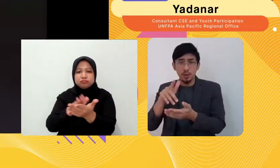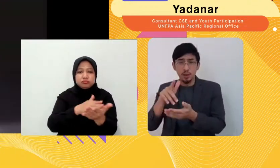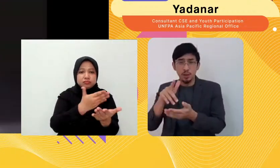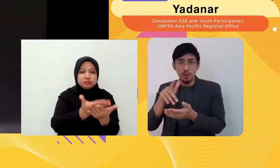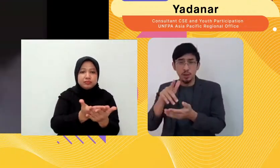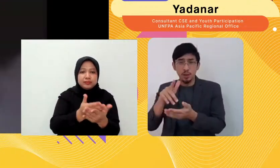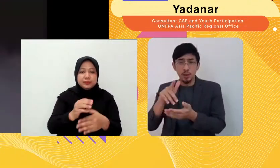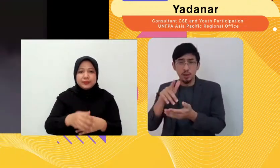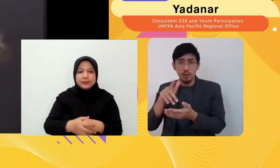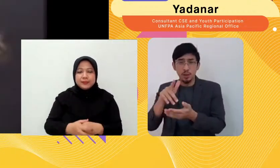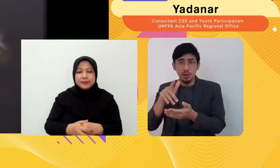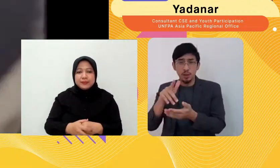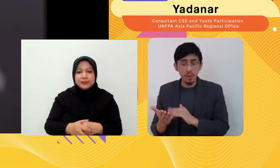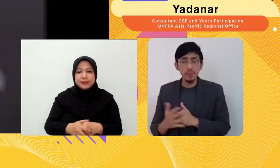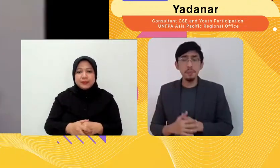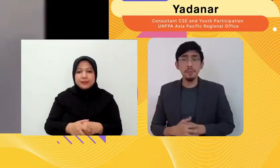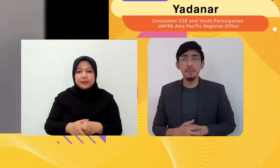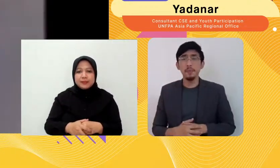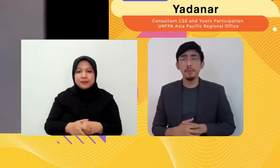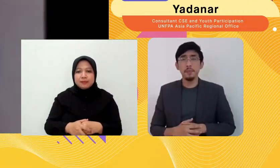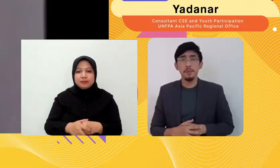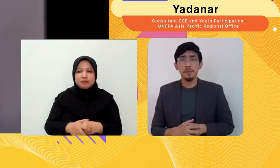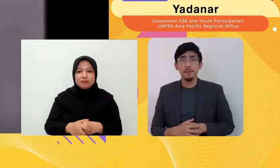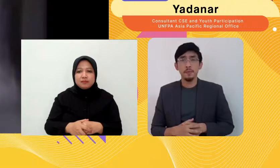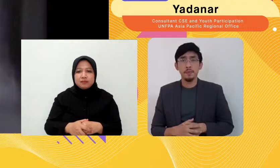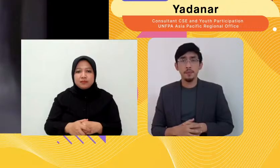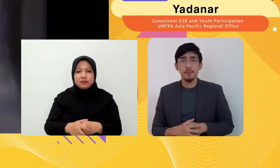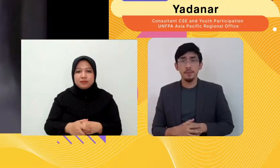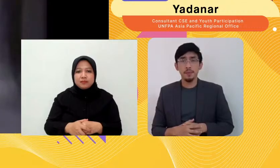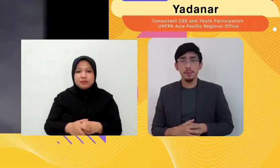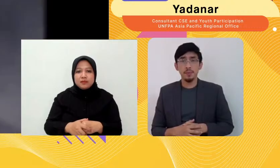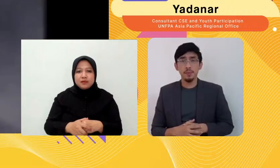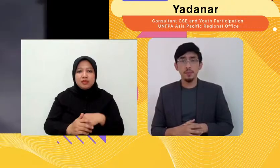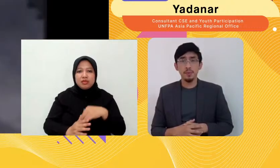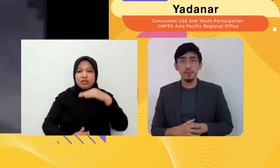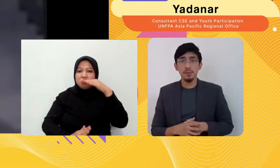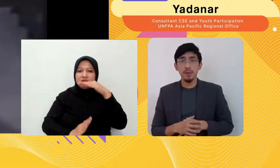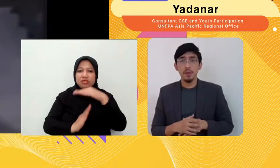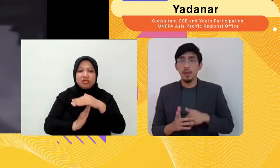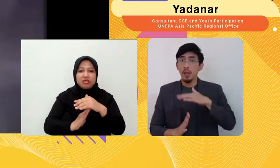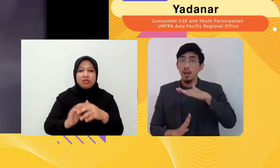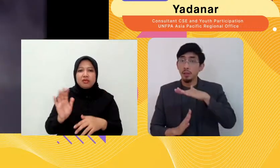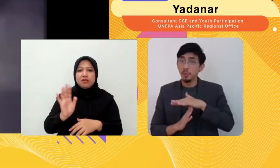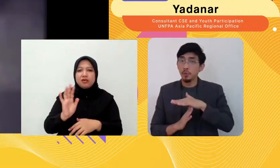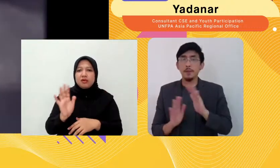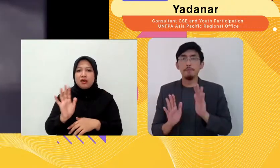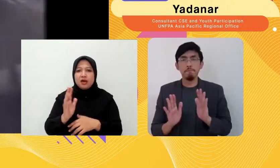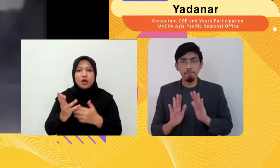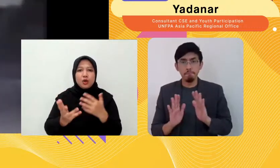That if not stopped, it could kill more Australians than World War II.